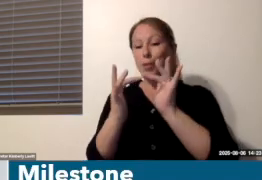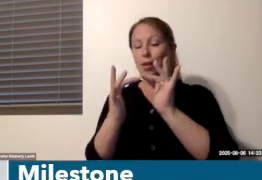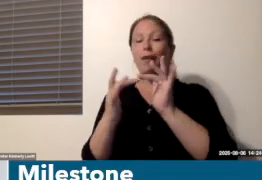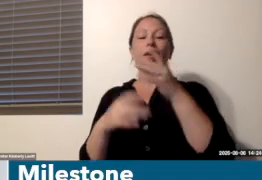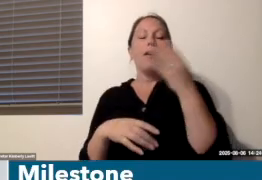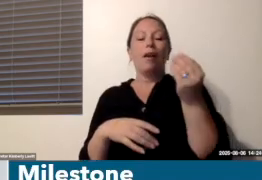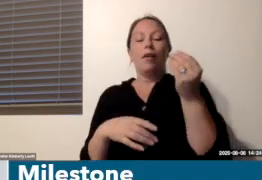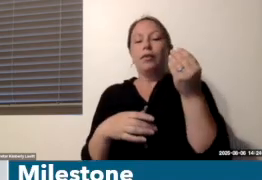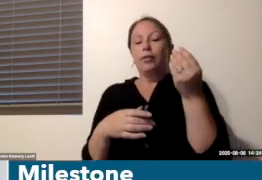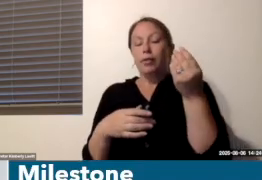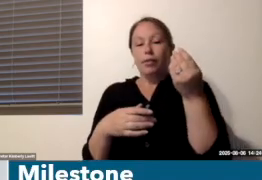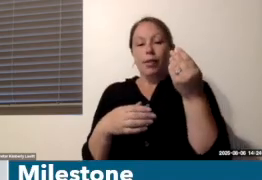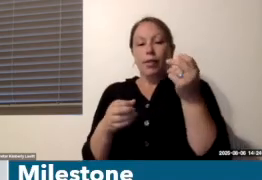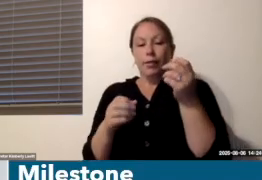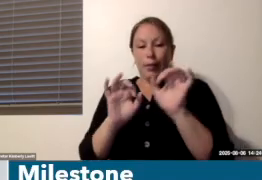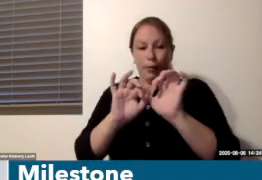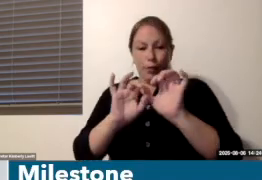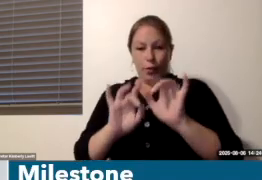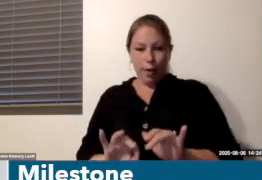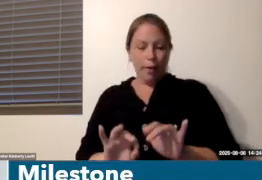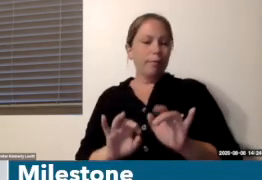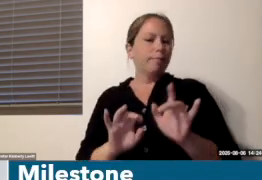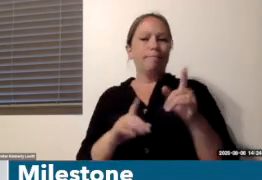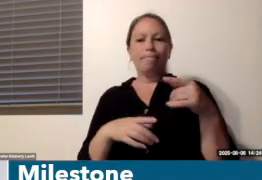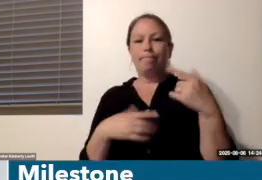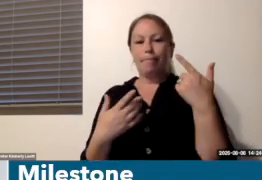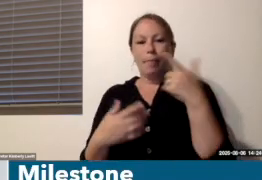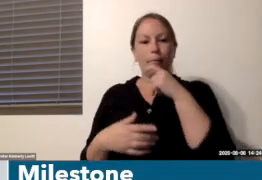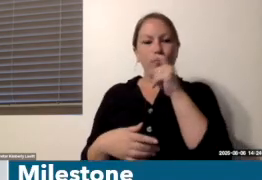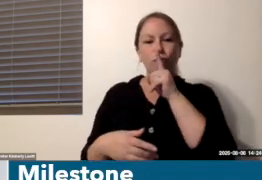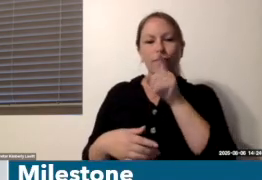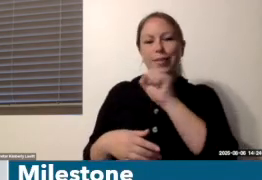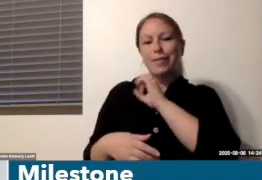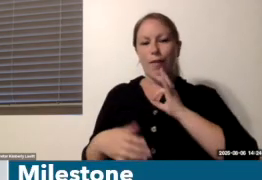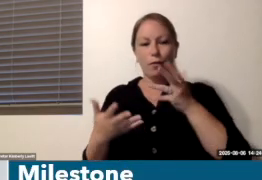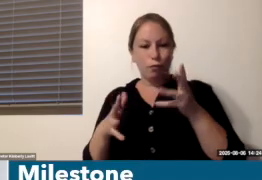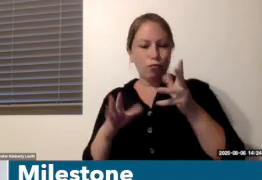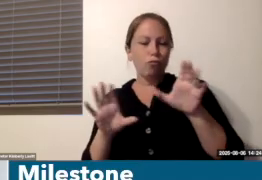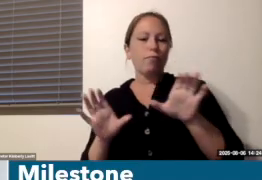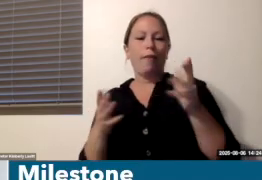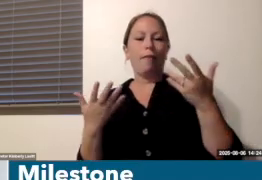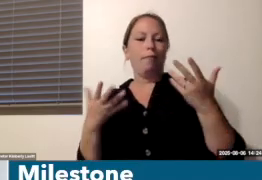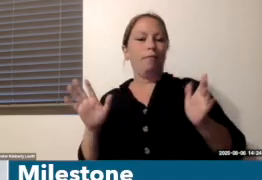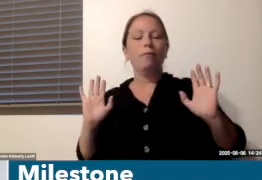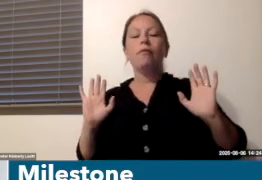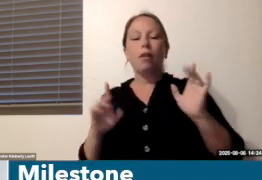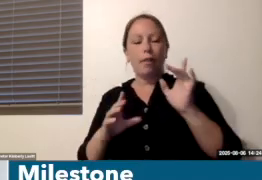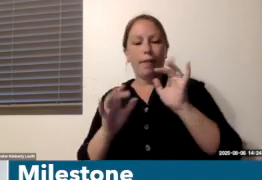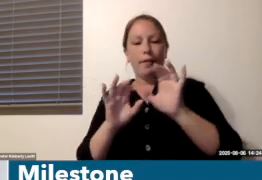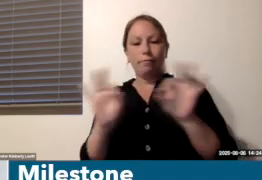drop it in the chat unless staff has already done it or has the link.